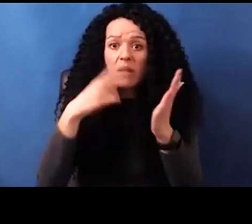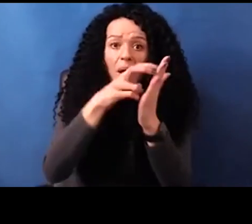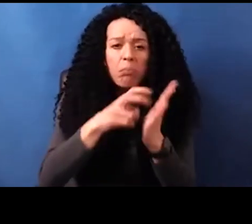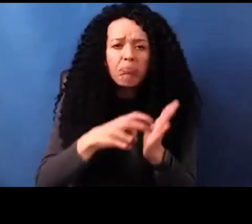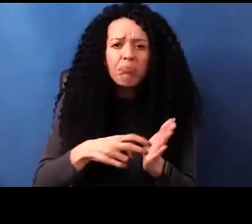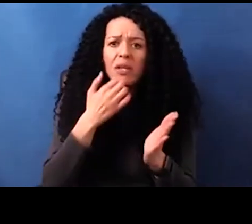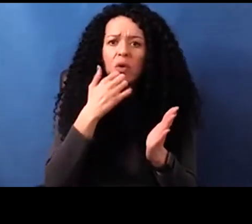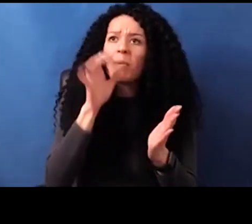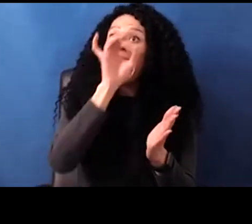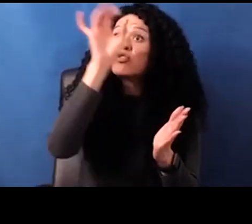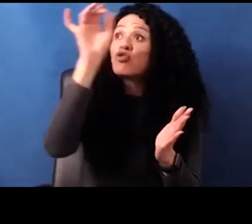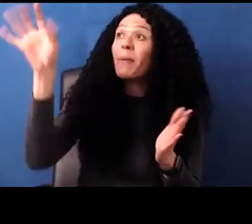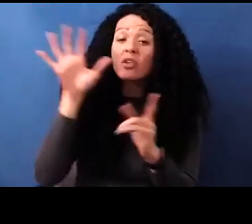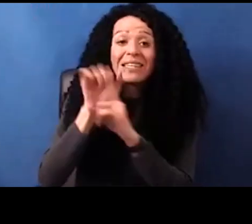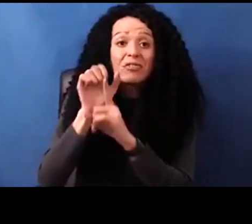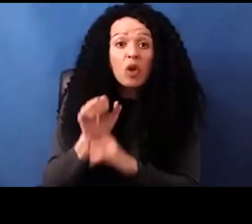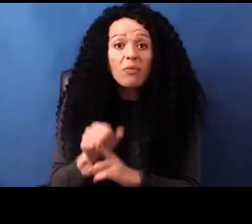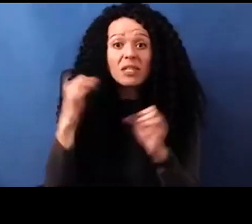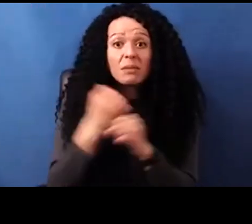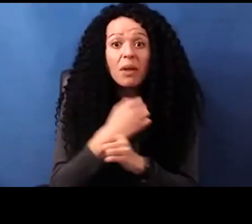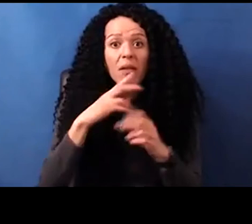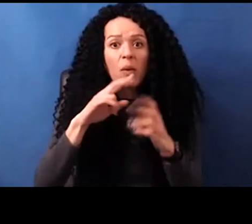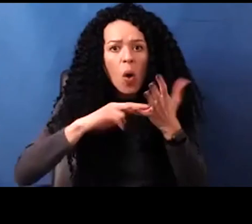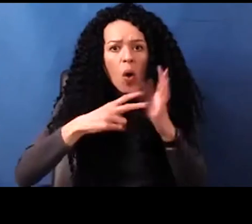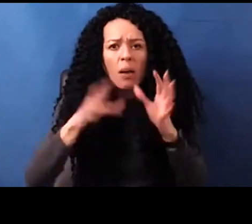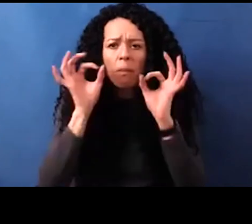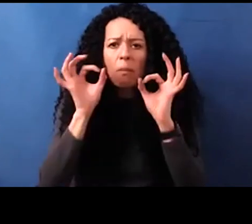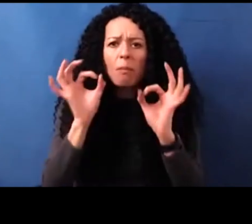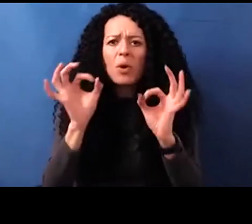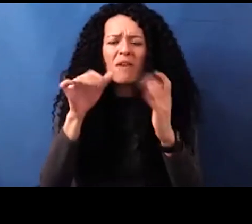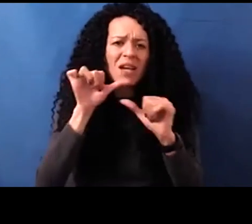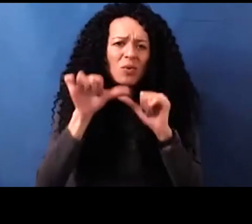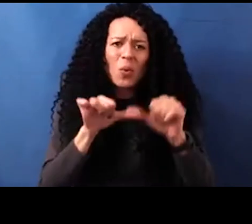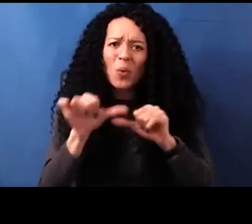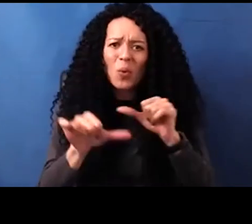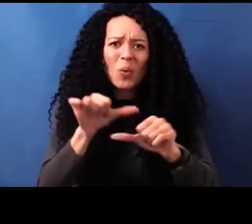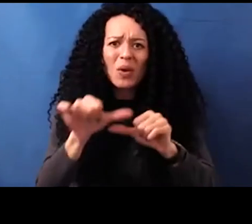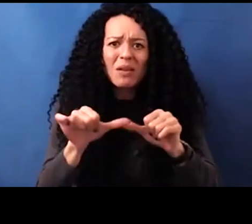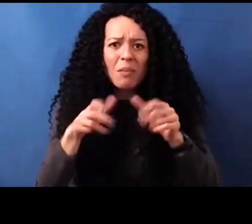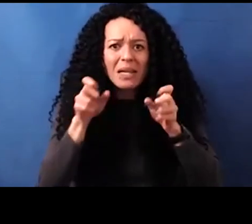astronomical discoveries he'd made. They were all arranged in the most perfect order.